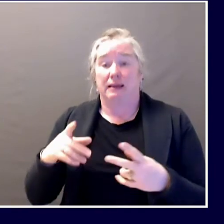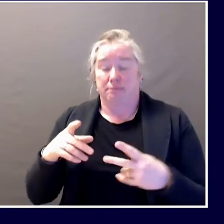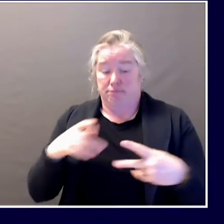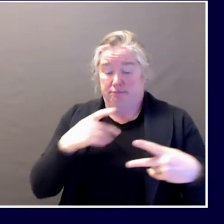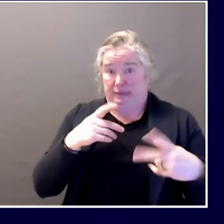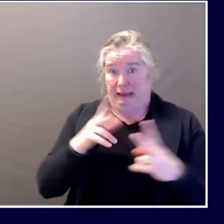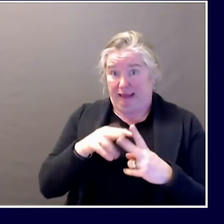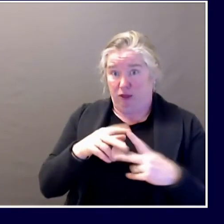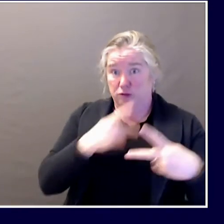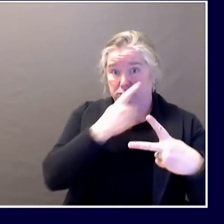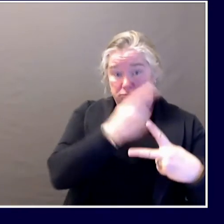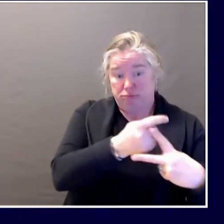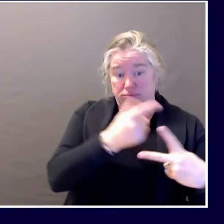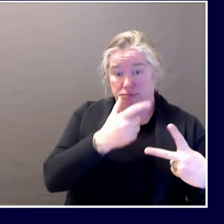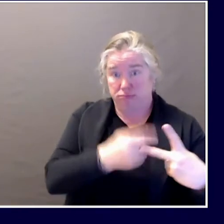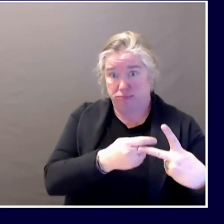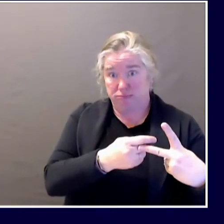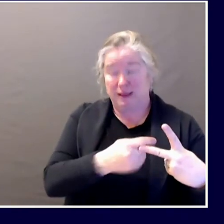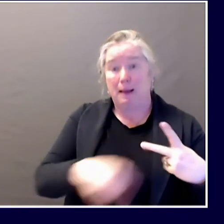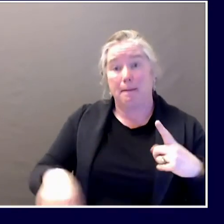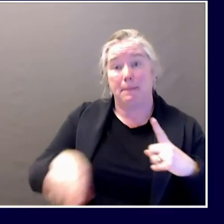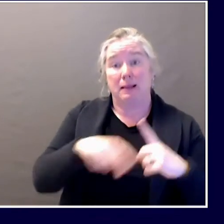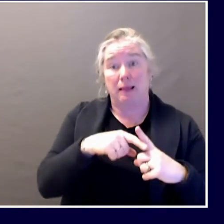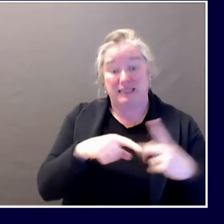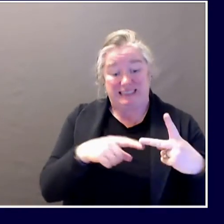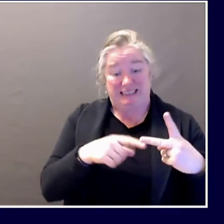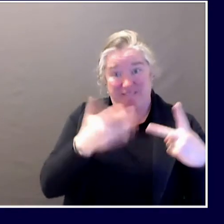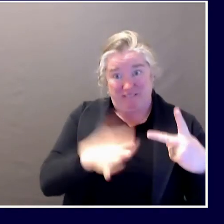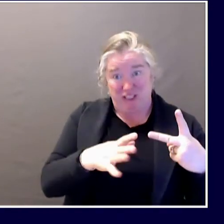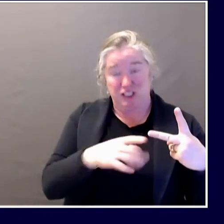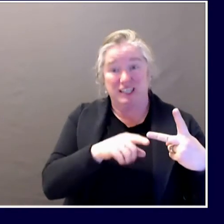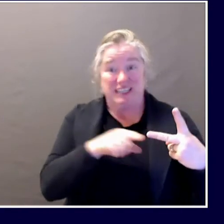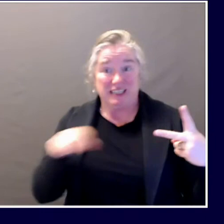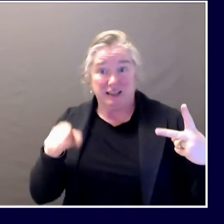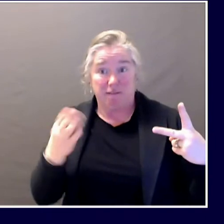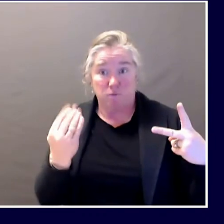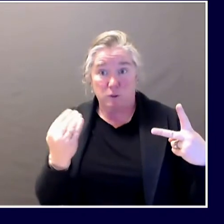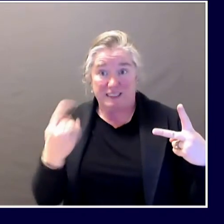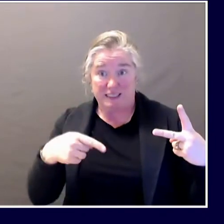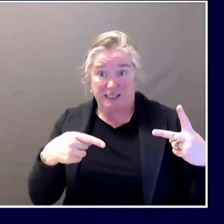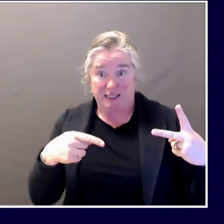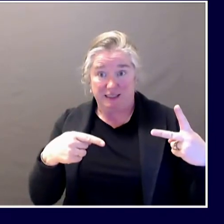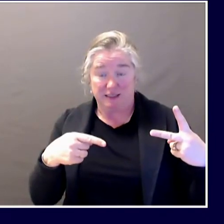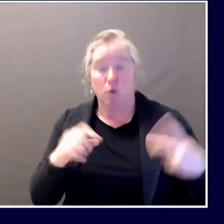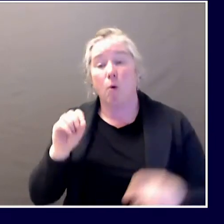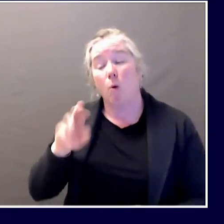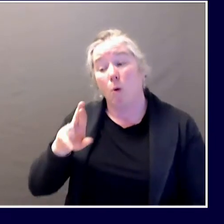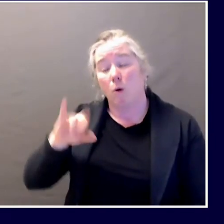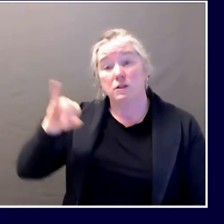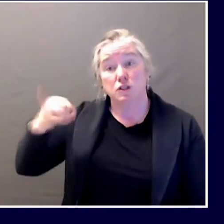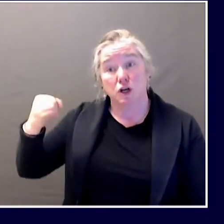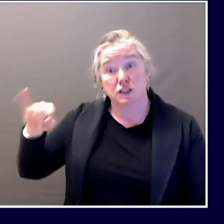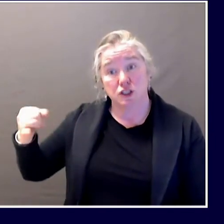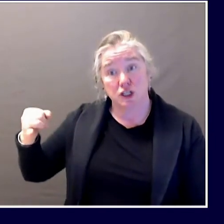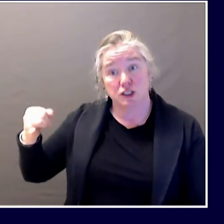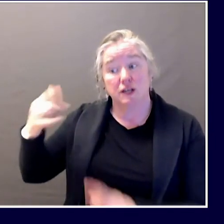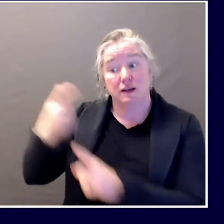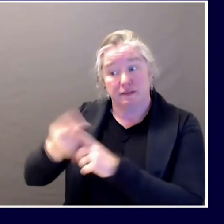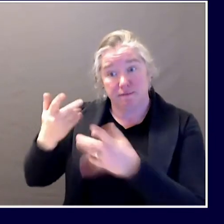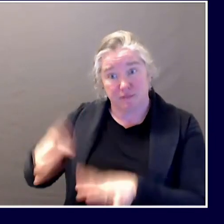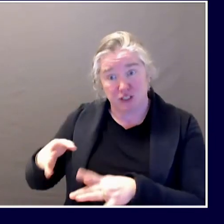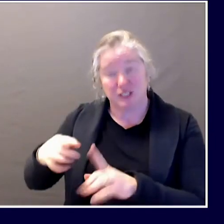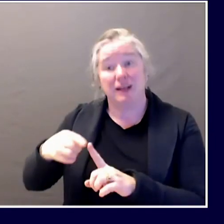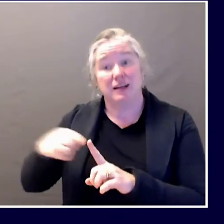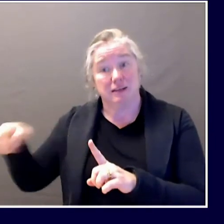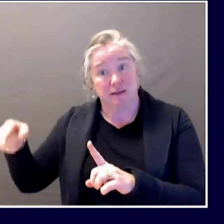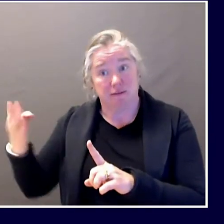after completing their vaccine series. If you're getting the J&J shot, that means 14 days after your one and